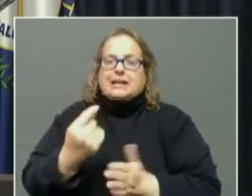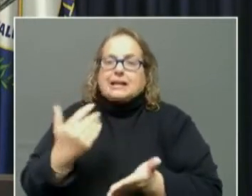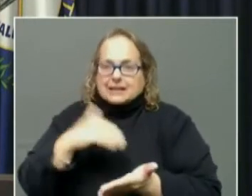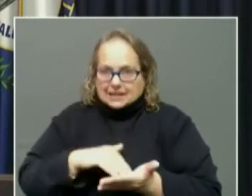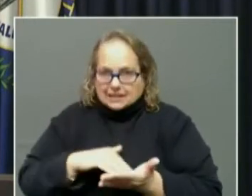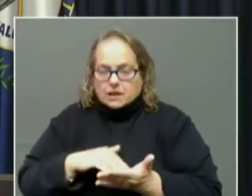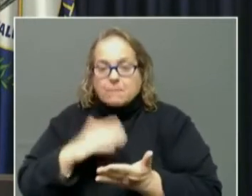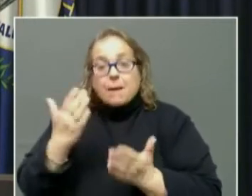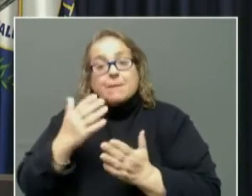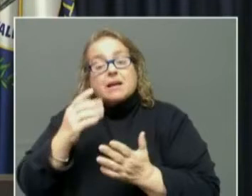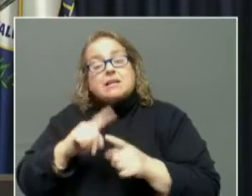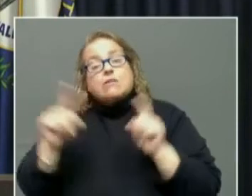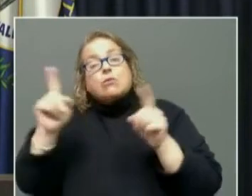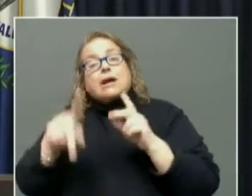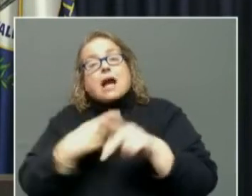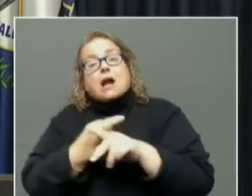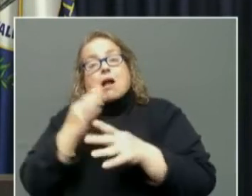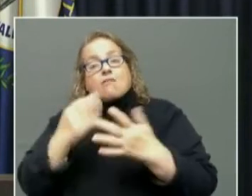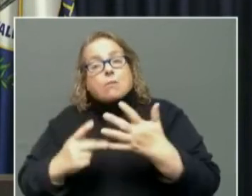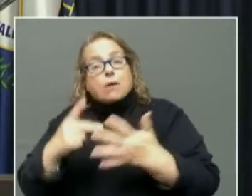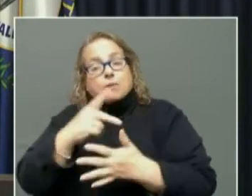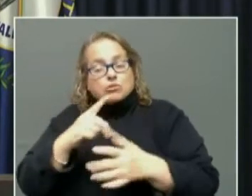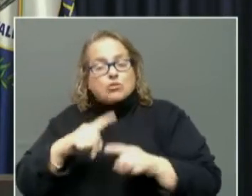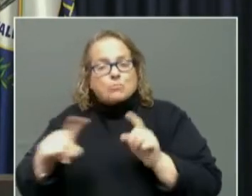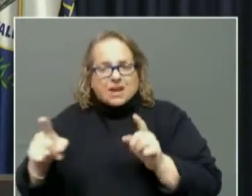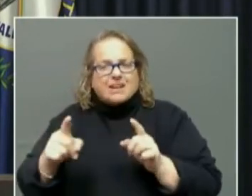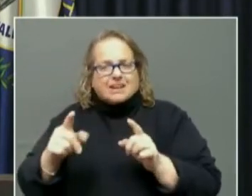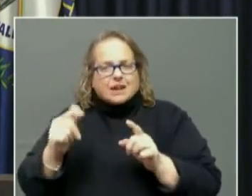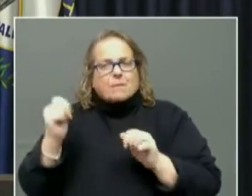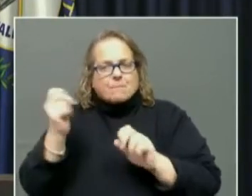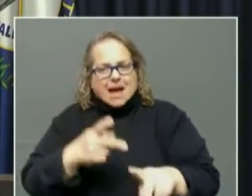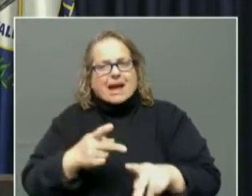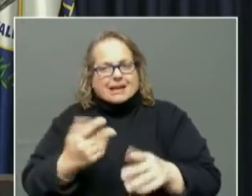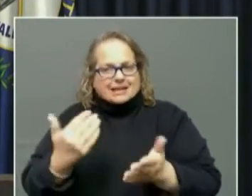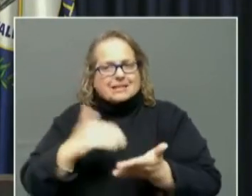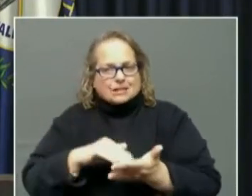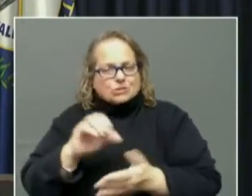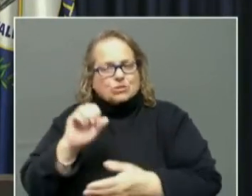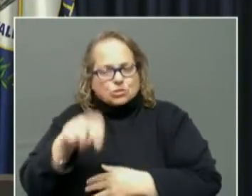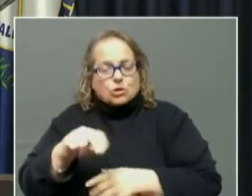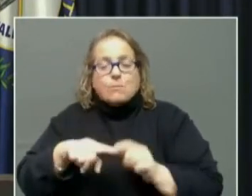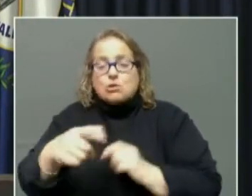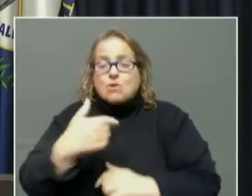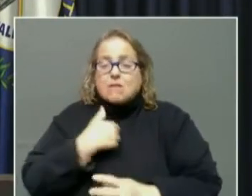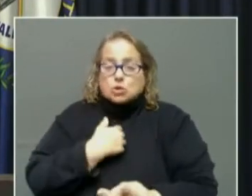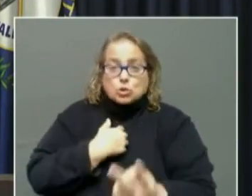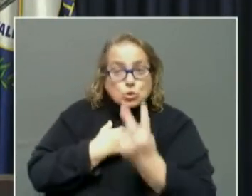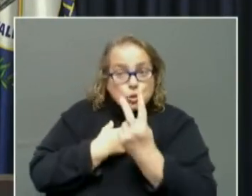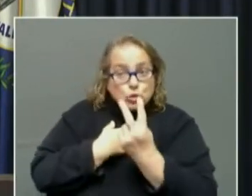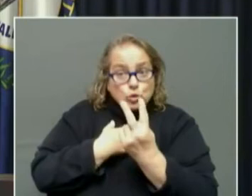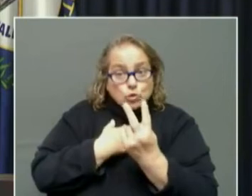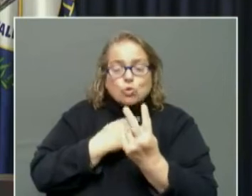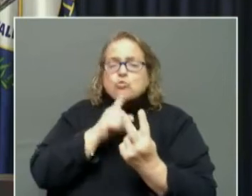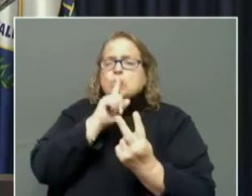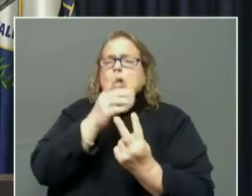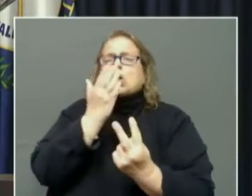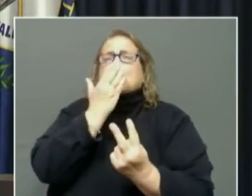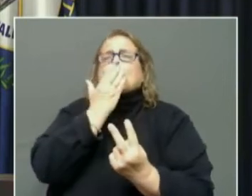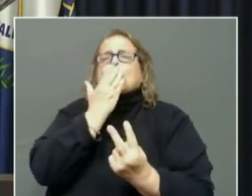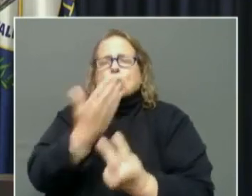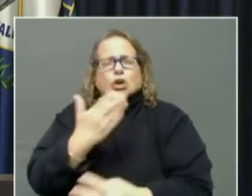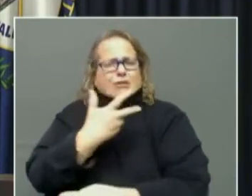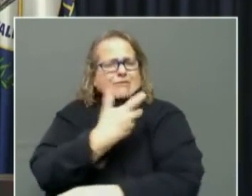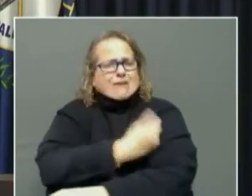in the fold soon. Meanwhile, you have two incredible vaccines out there that can help us defeat